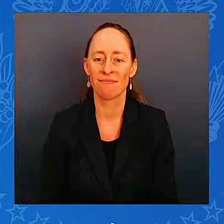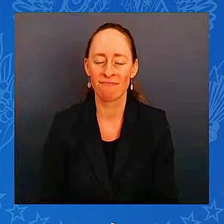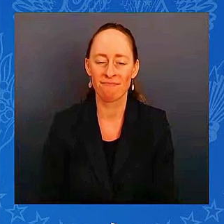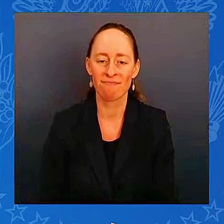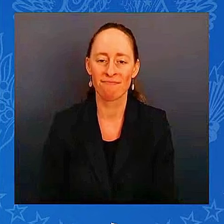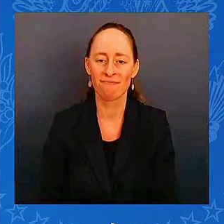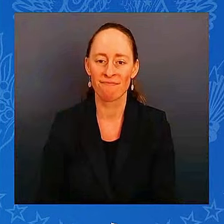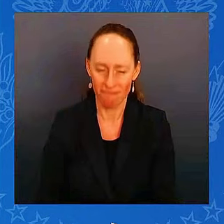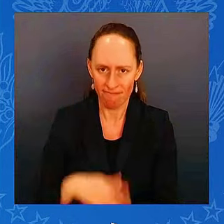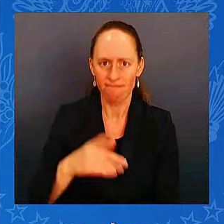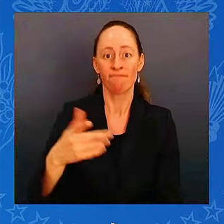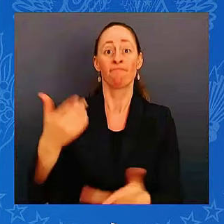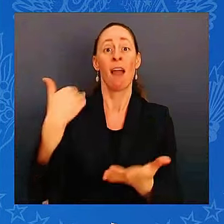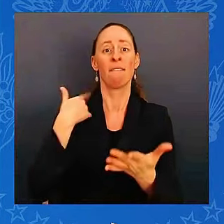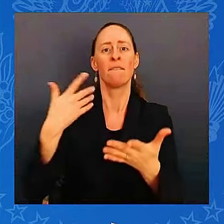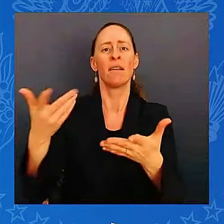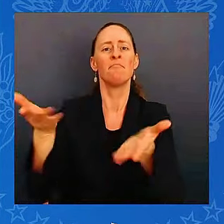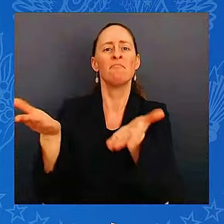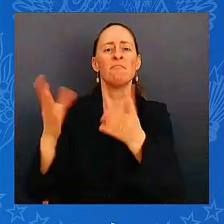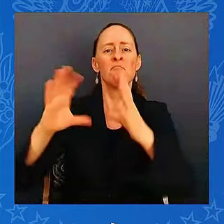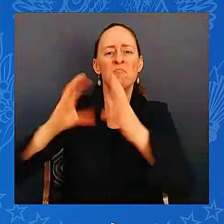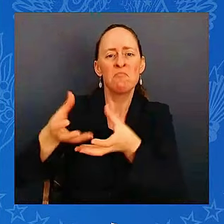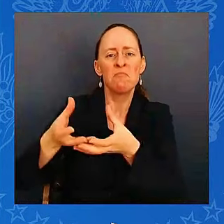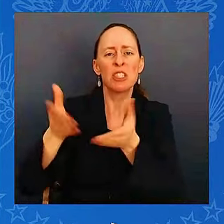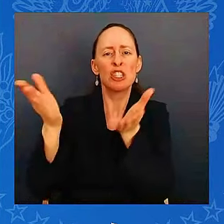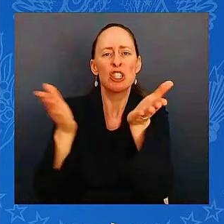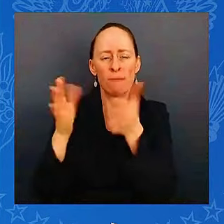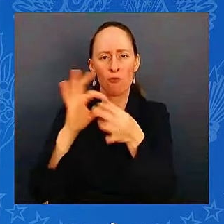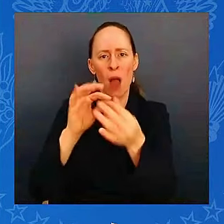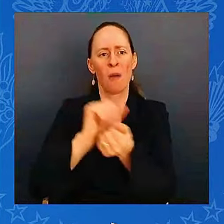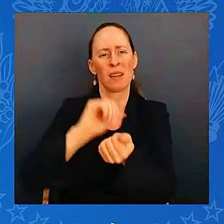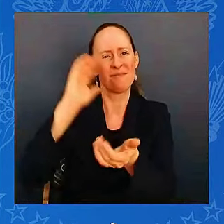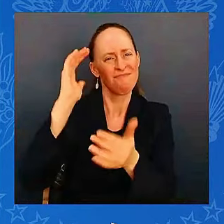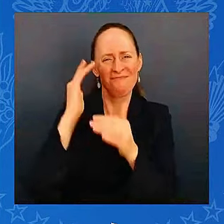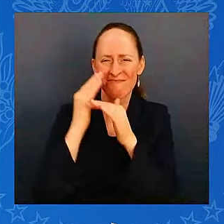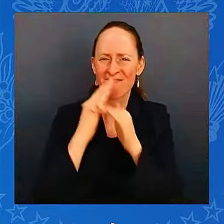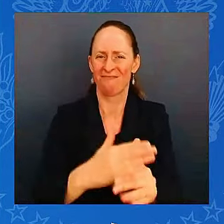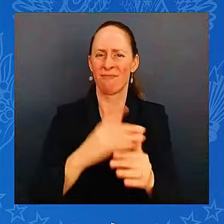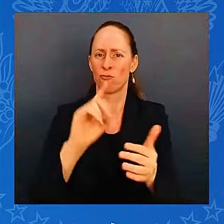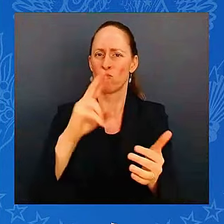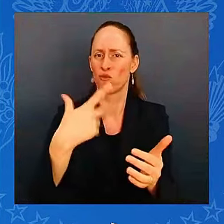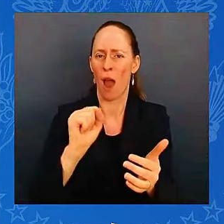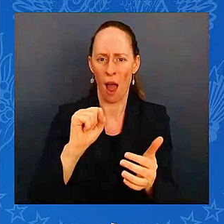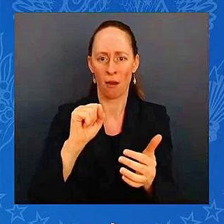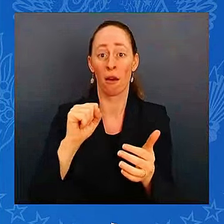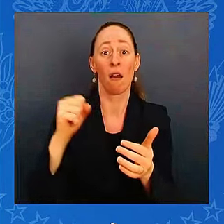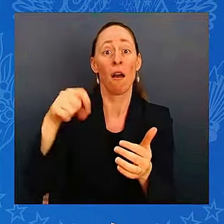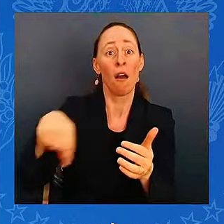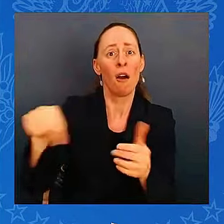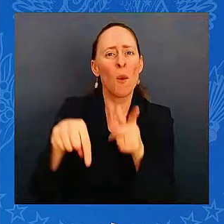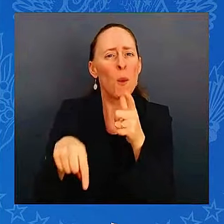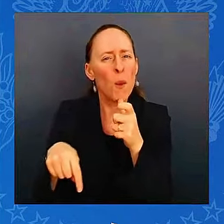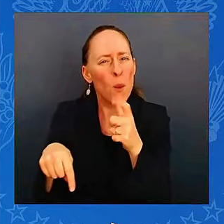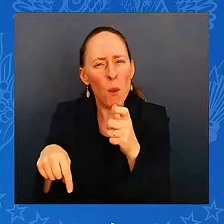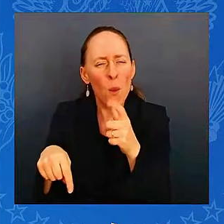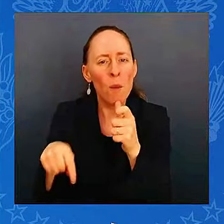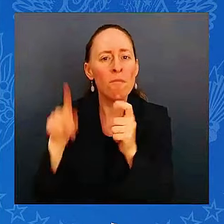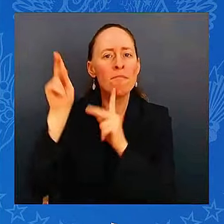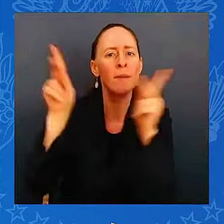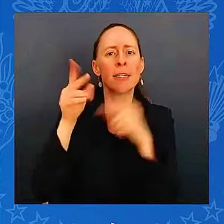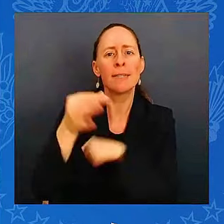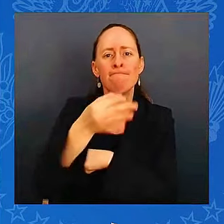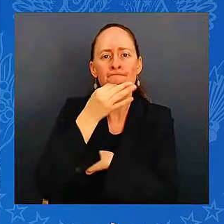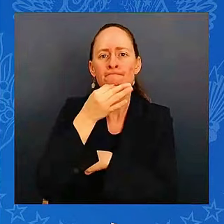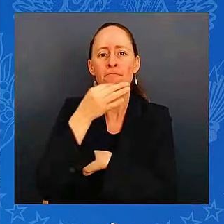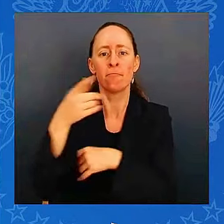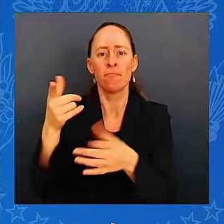Italian prosecutors, driven by our National Anti-Mafia Directorate, have provided to police forces and